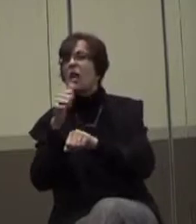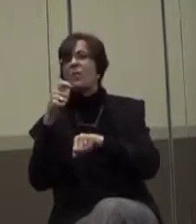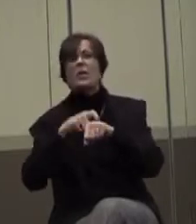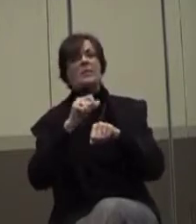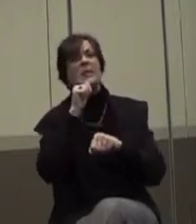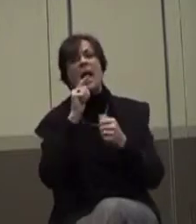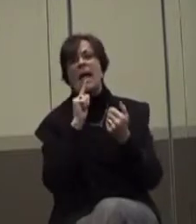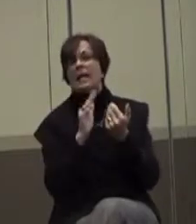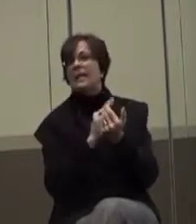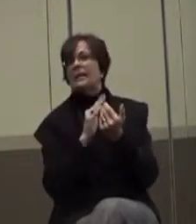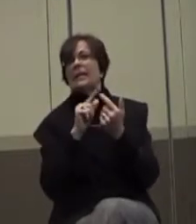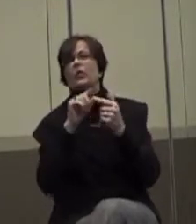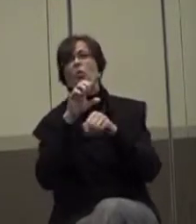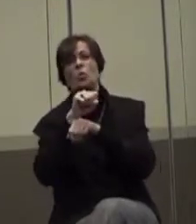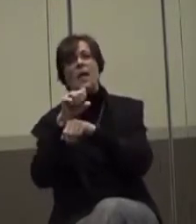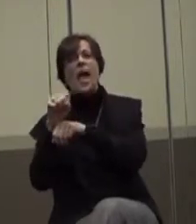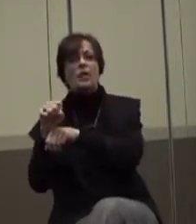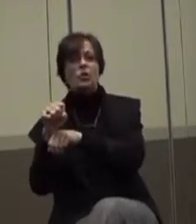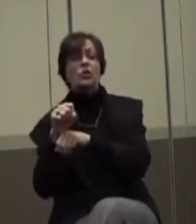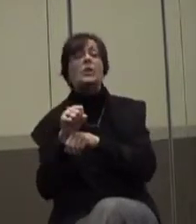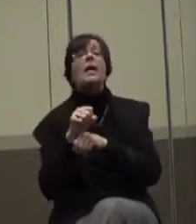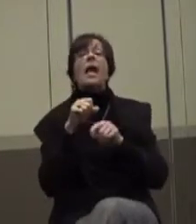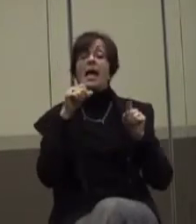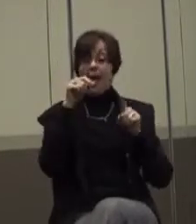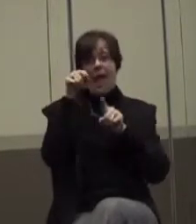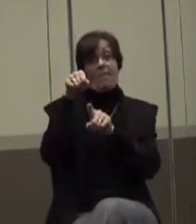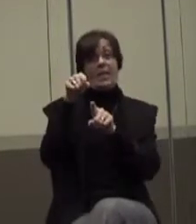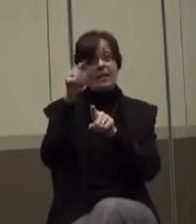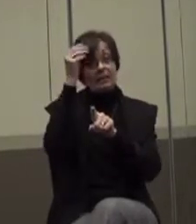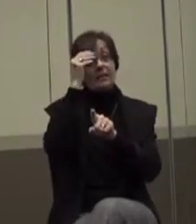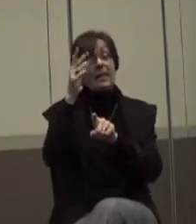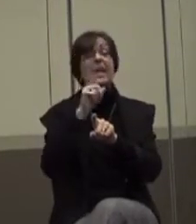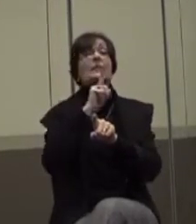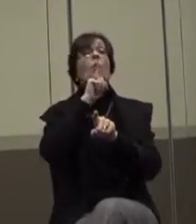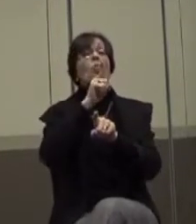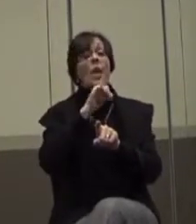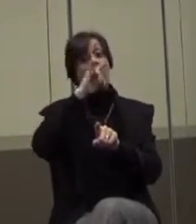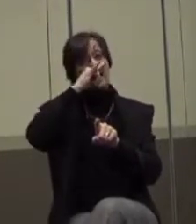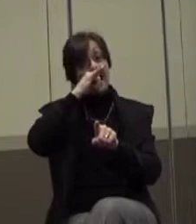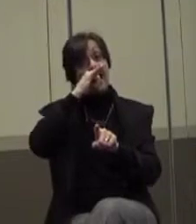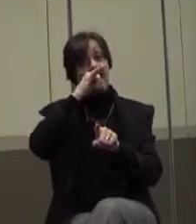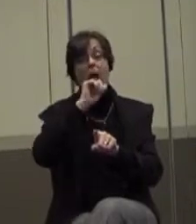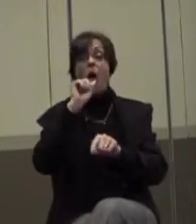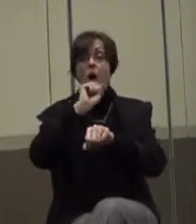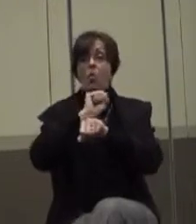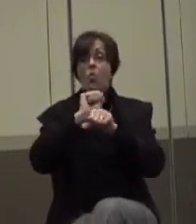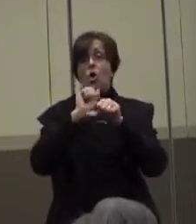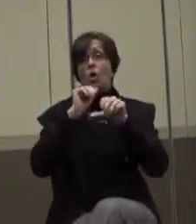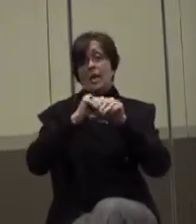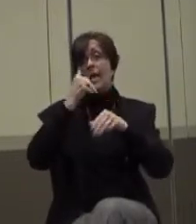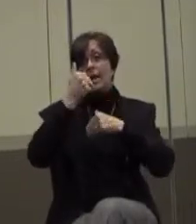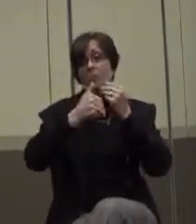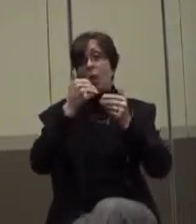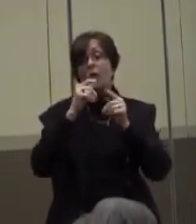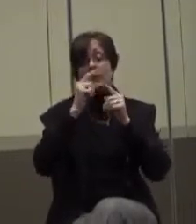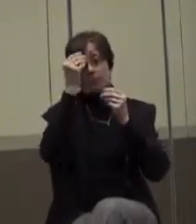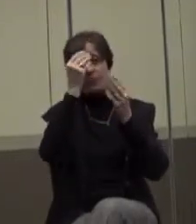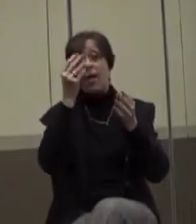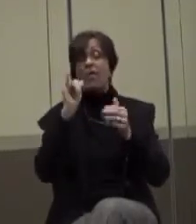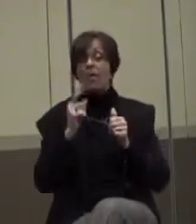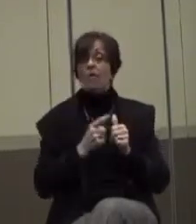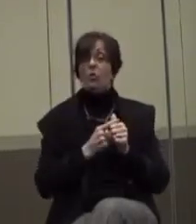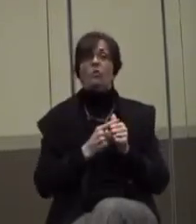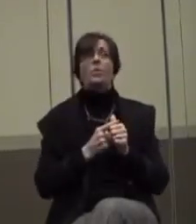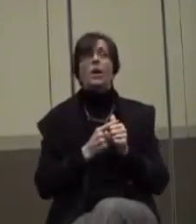catch that. This is, by the way, a real kid. This is a work in progress. But I'll tell you right now, what the first